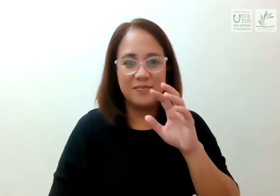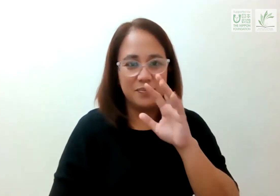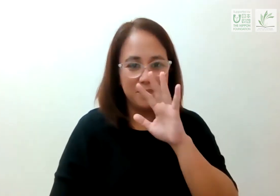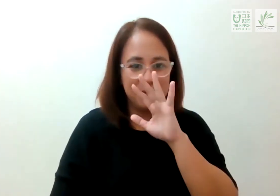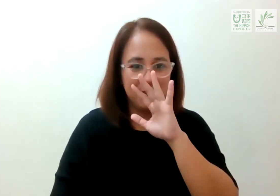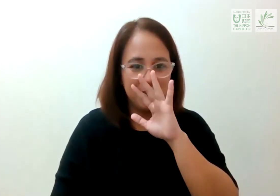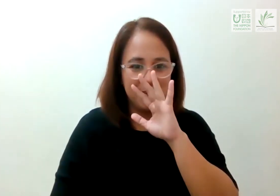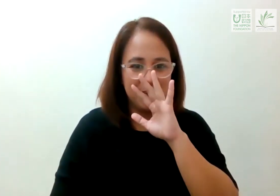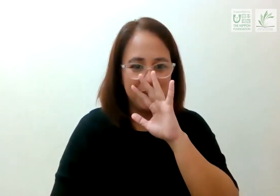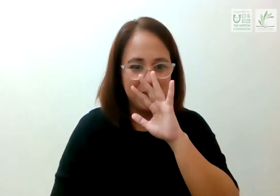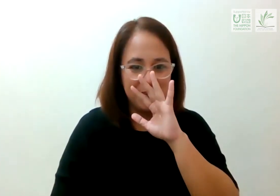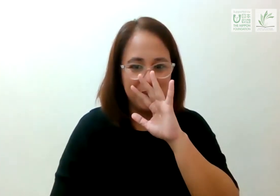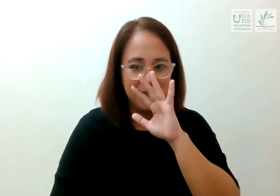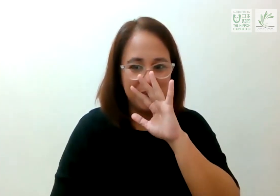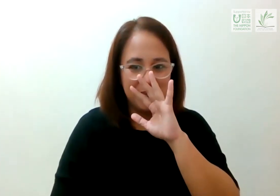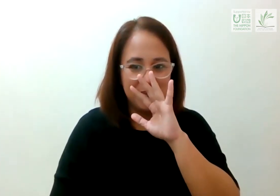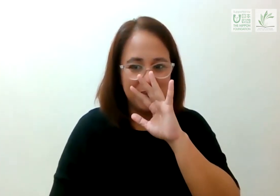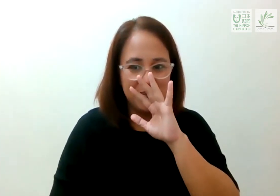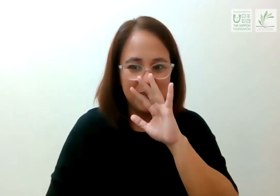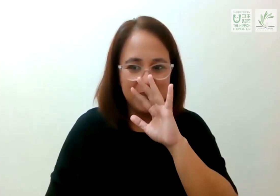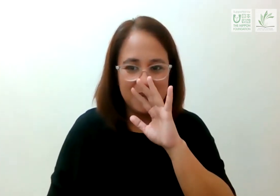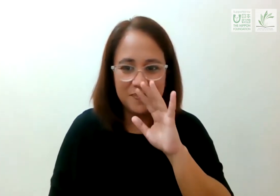Nat is saying B.